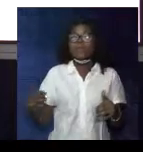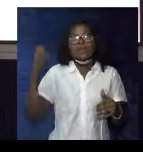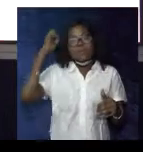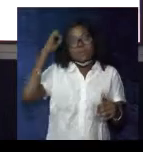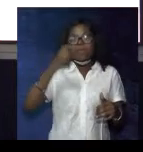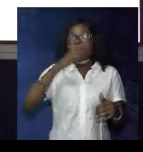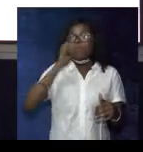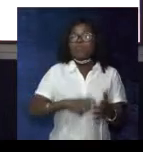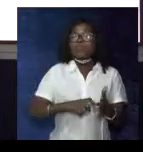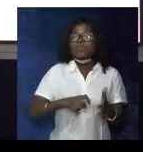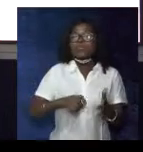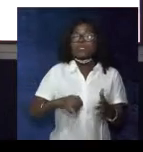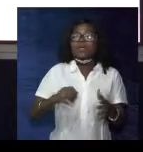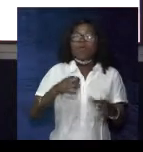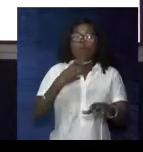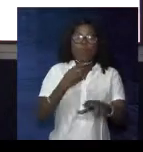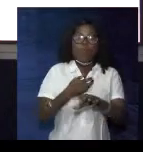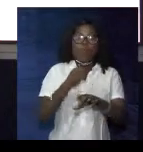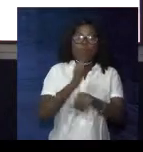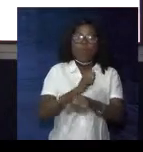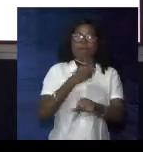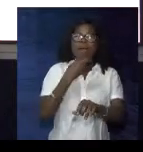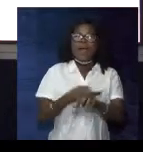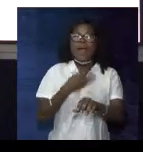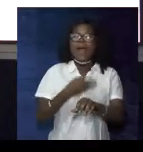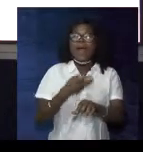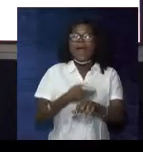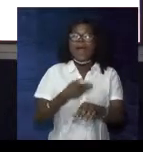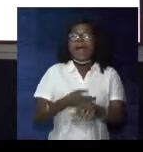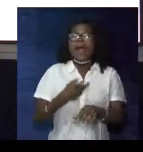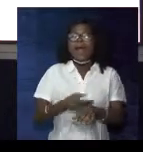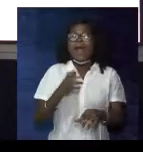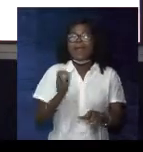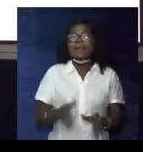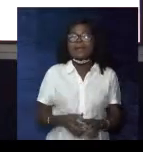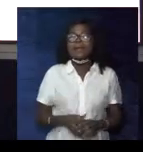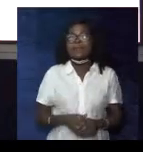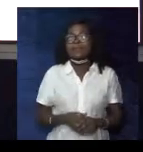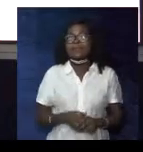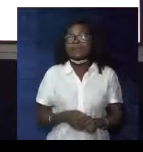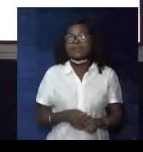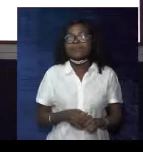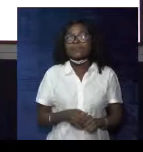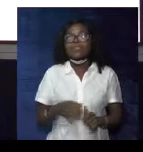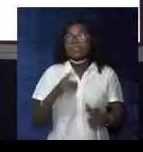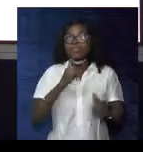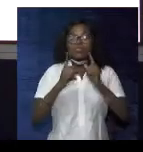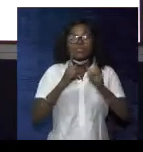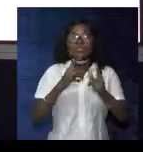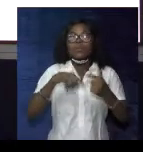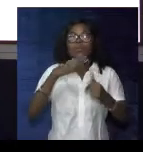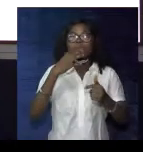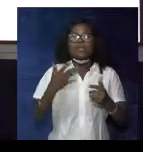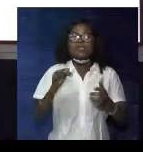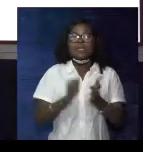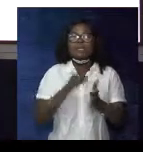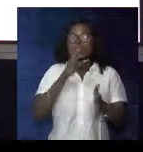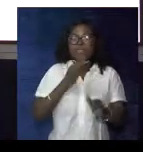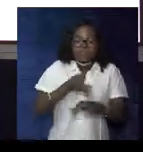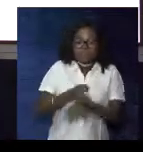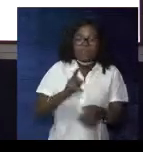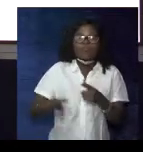He must work harder. It's talking about things that are compulsory for us to do.